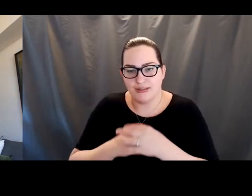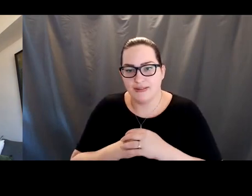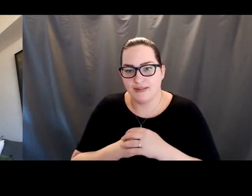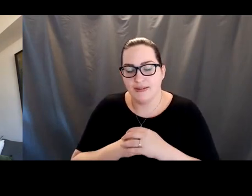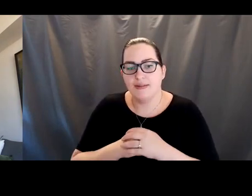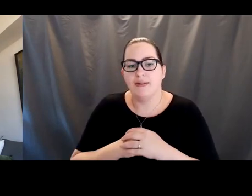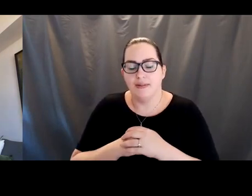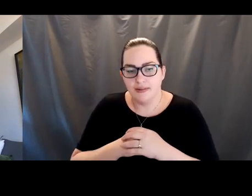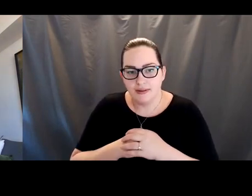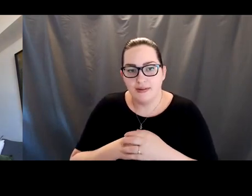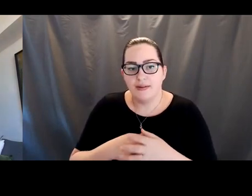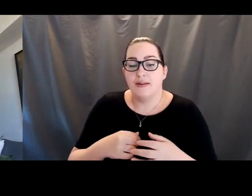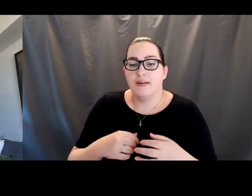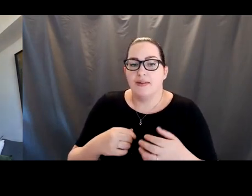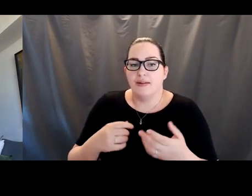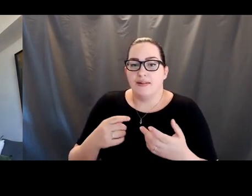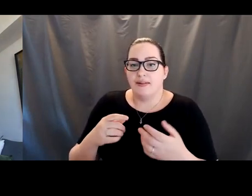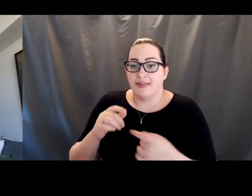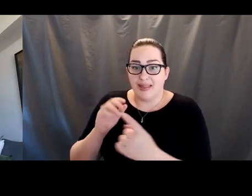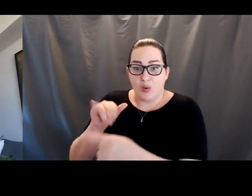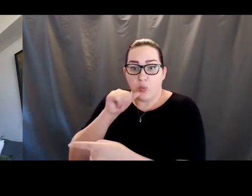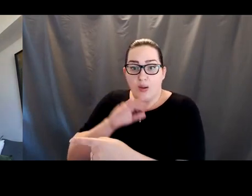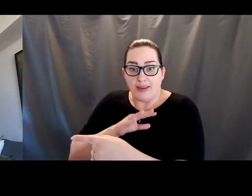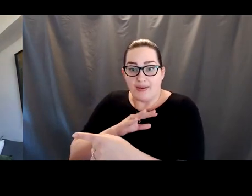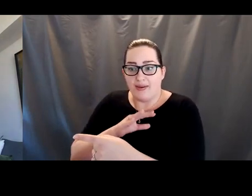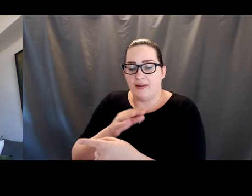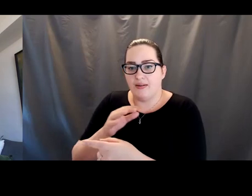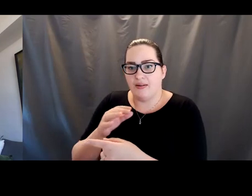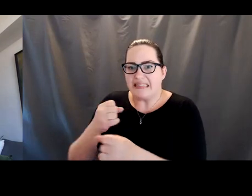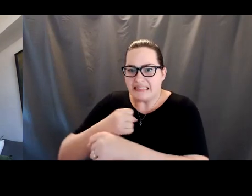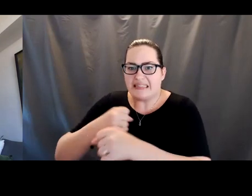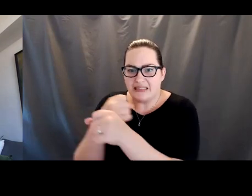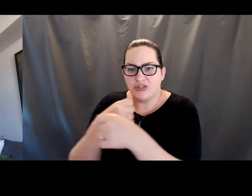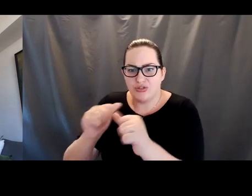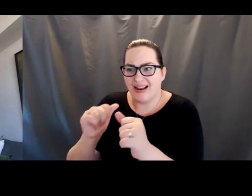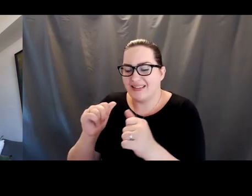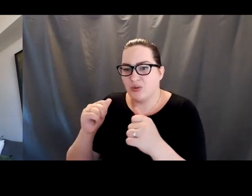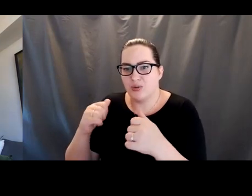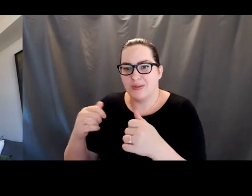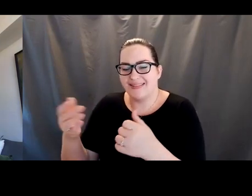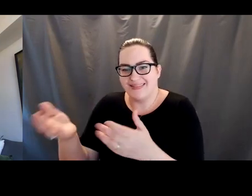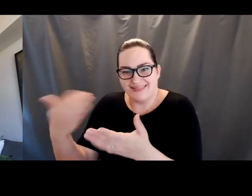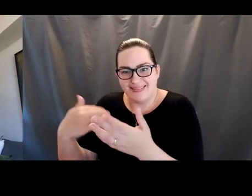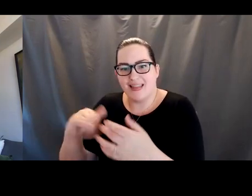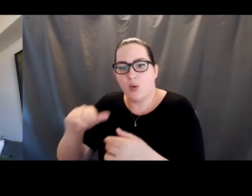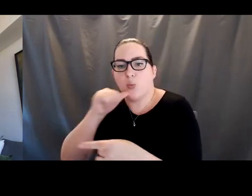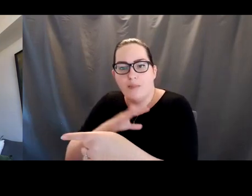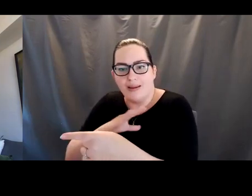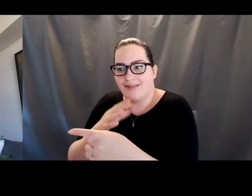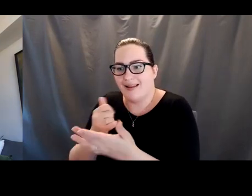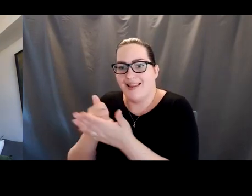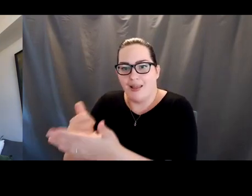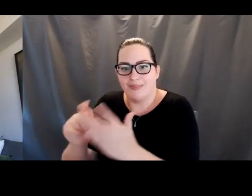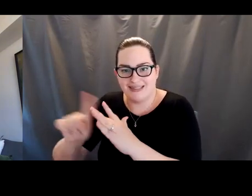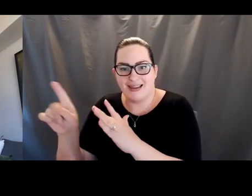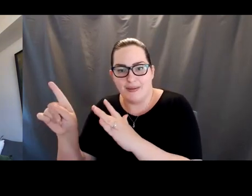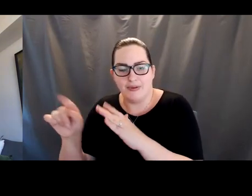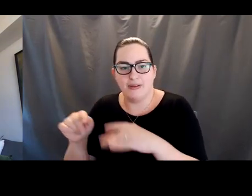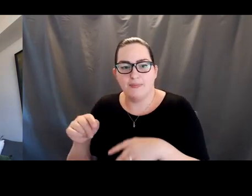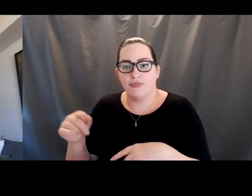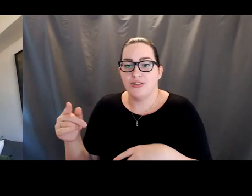who was fighting for this family ask me, could you ask around, do you happen to know anyone at the